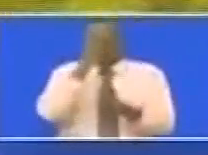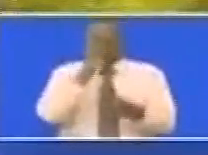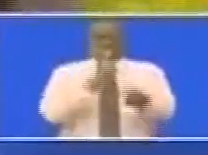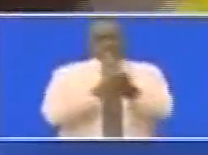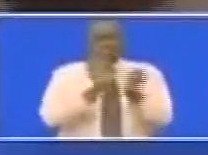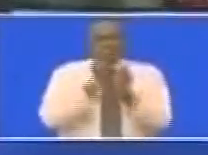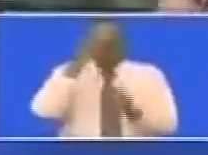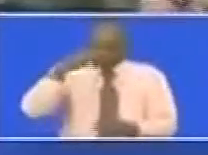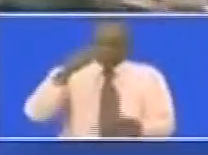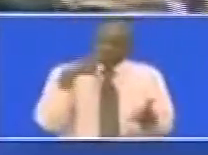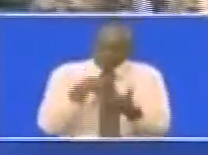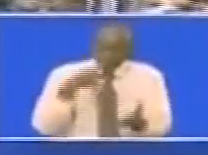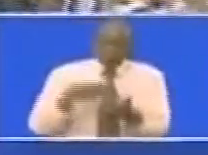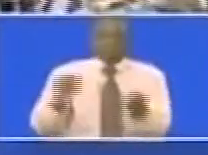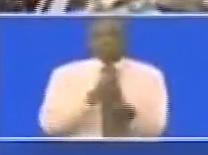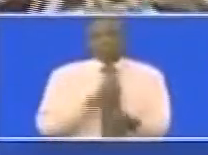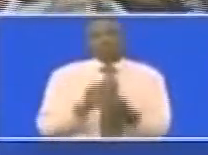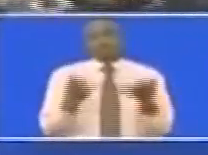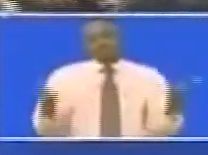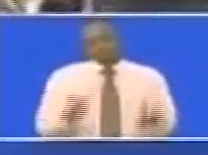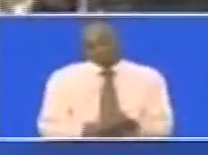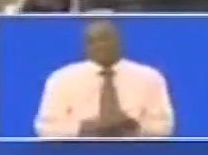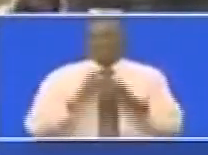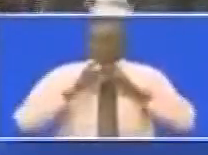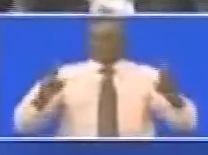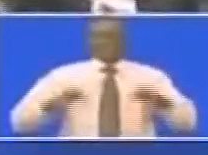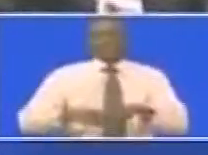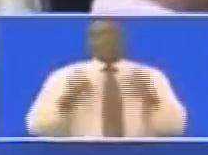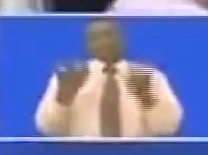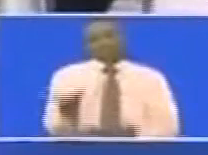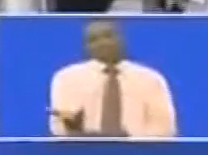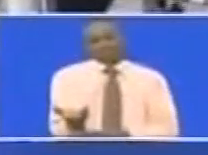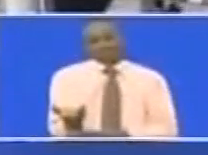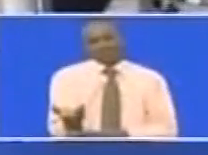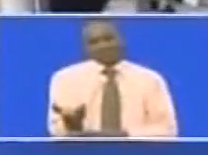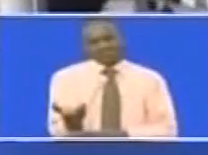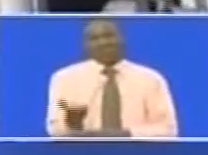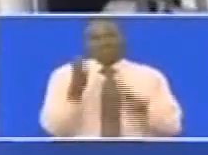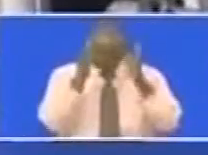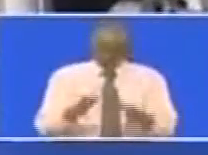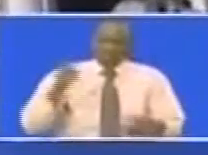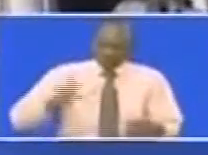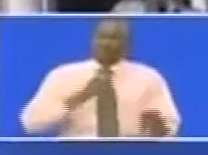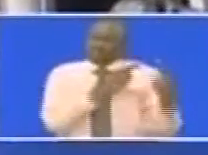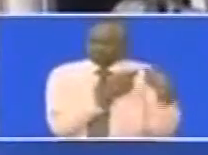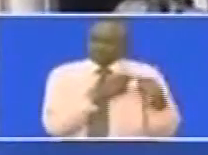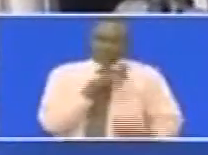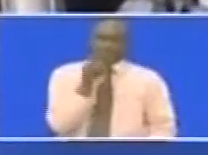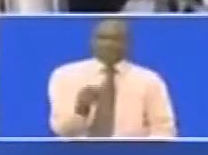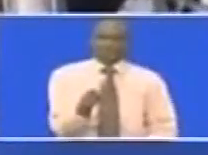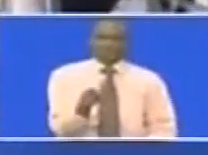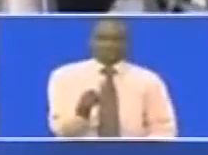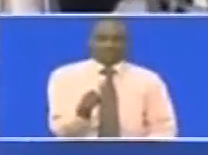kwa kushiriki vurugu zilizotatiza amani na uharibifu wa mali. Somebody must be held to account. We